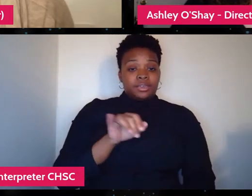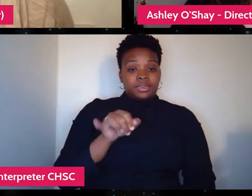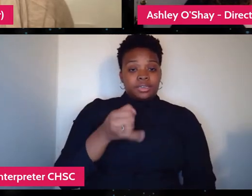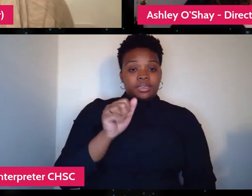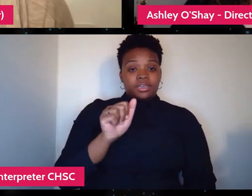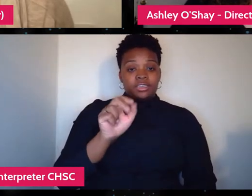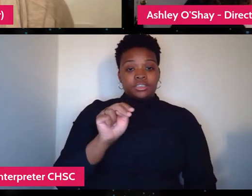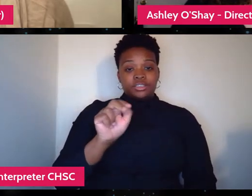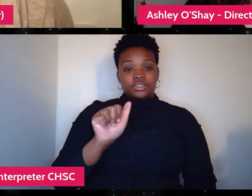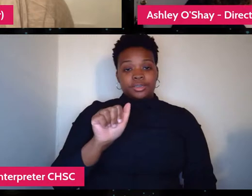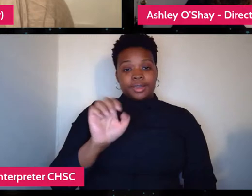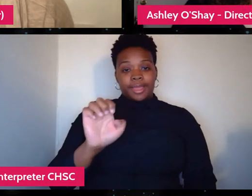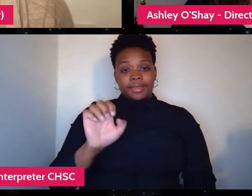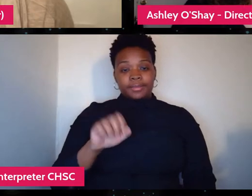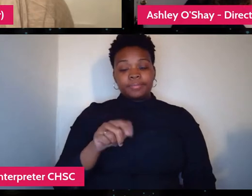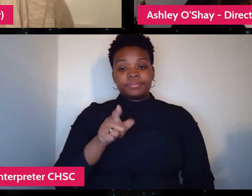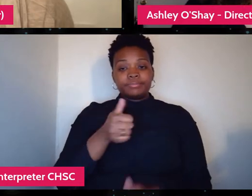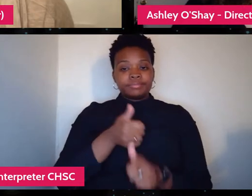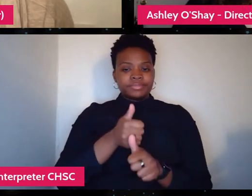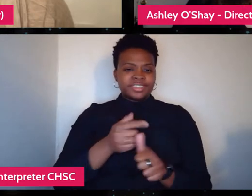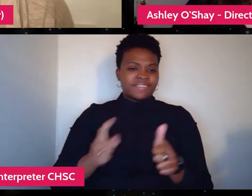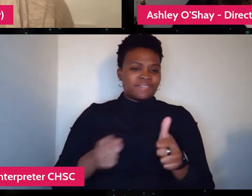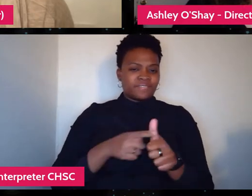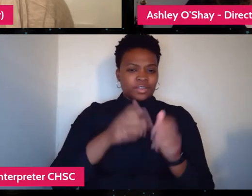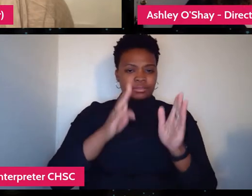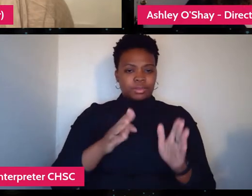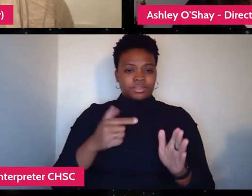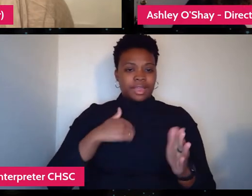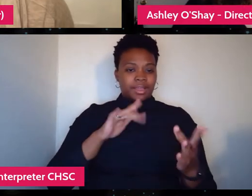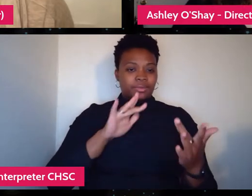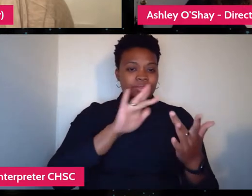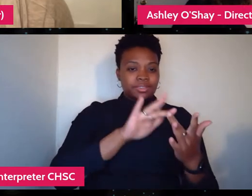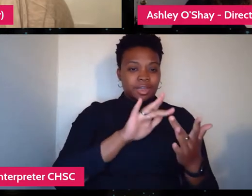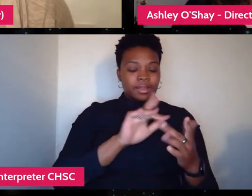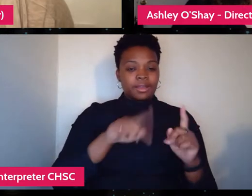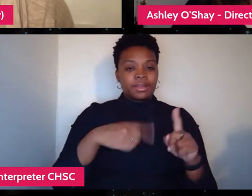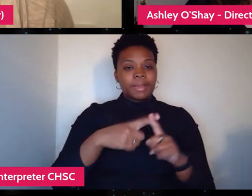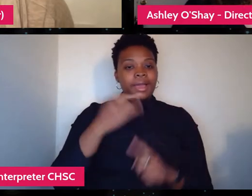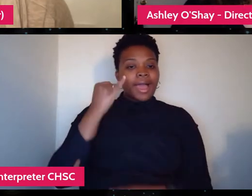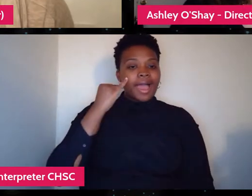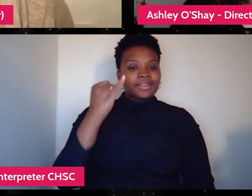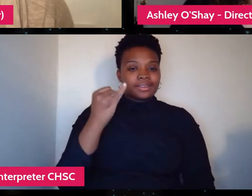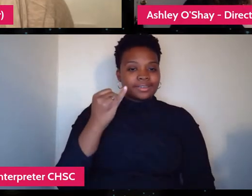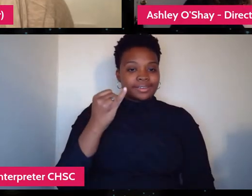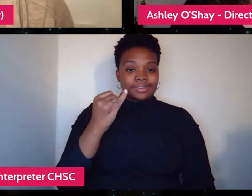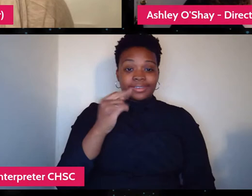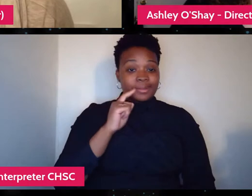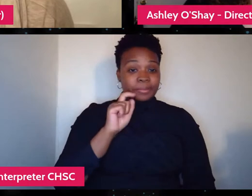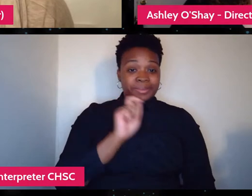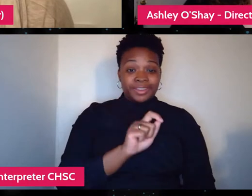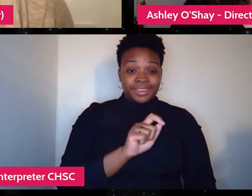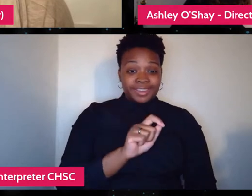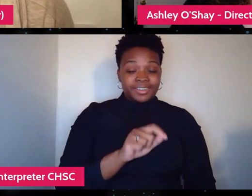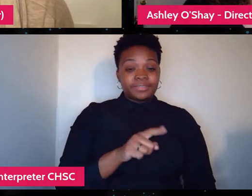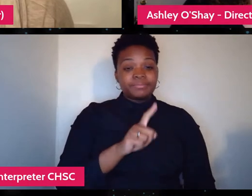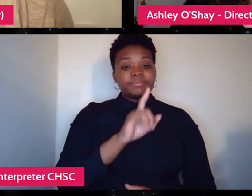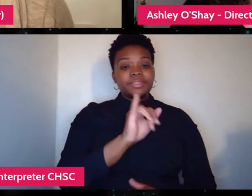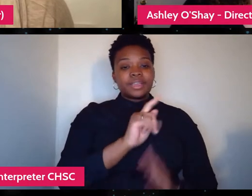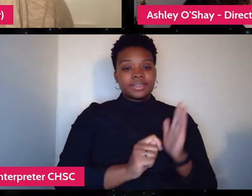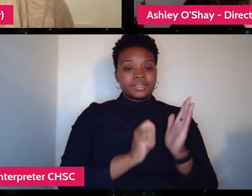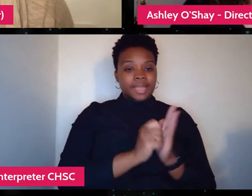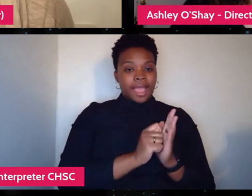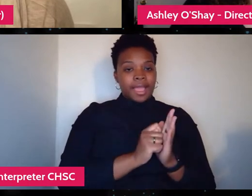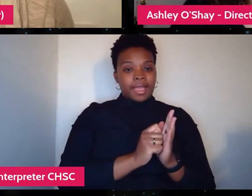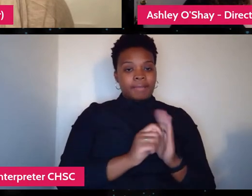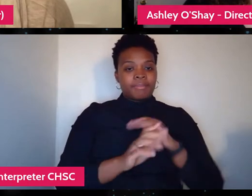Janae was really the first person that I reached out to about this idea at all. She, at the time in the